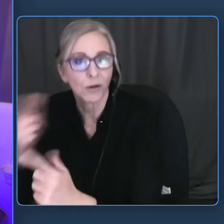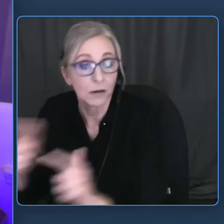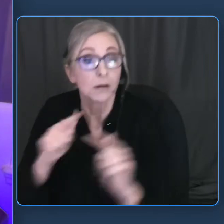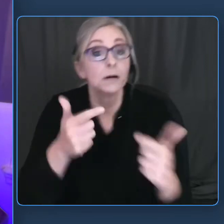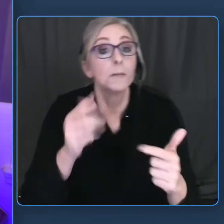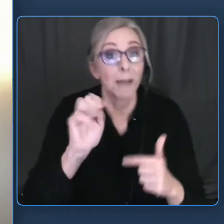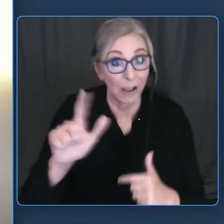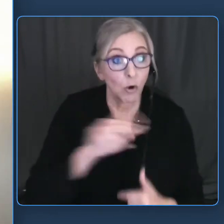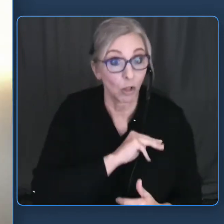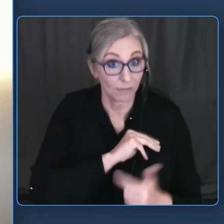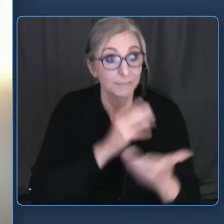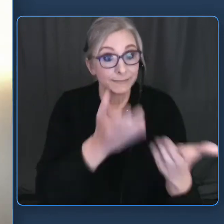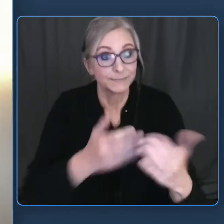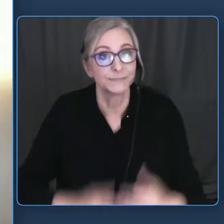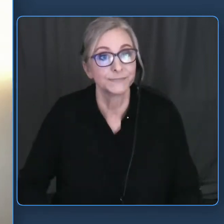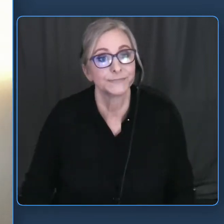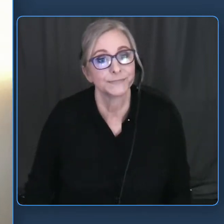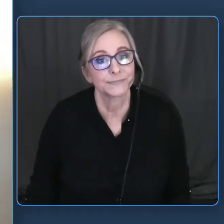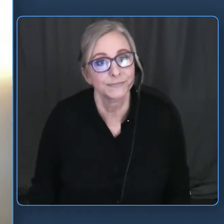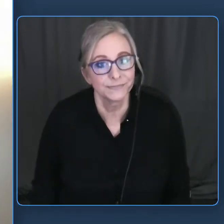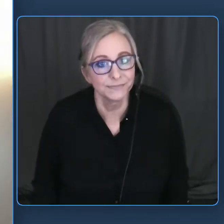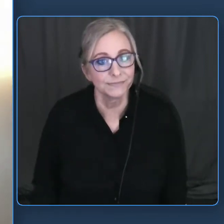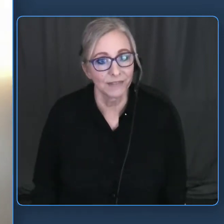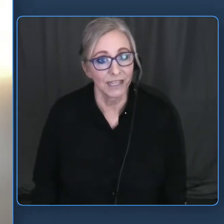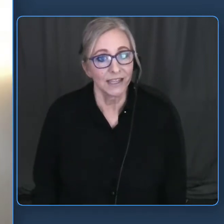her. So, Michael.